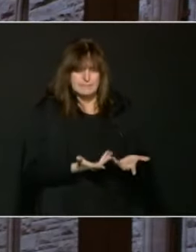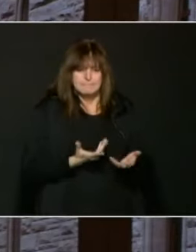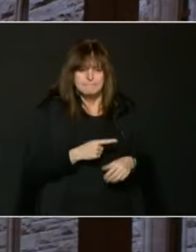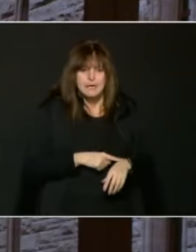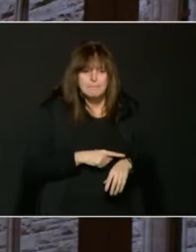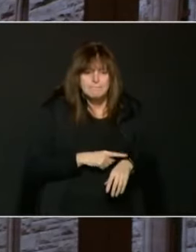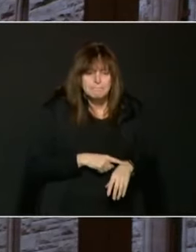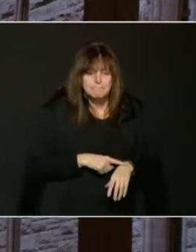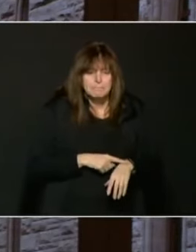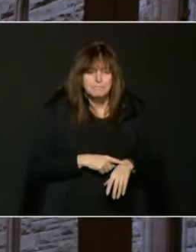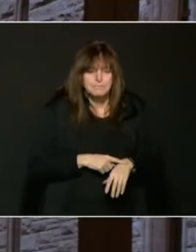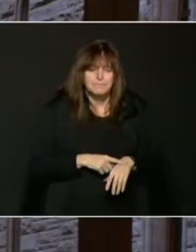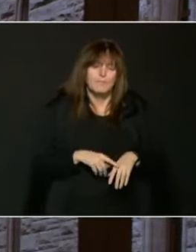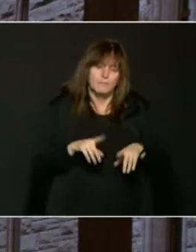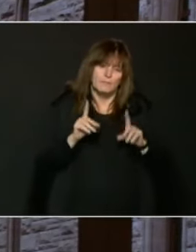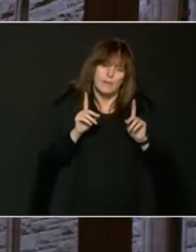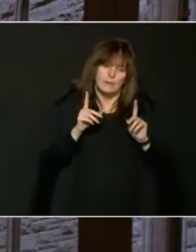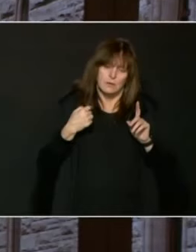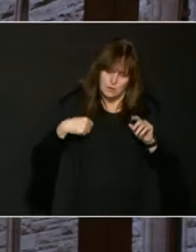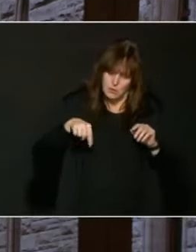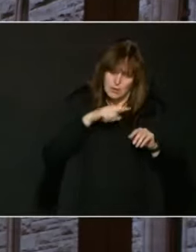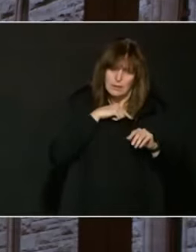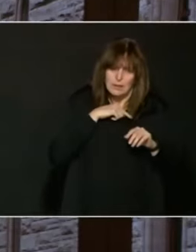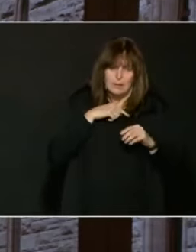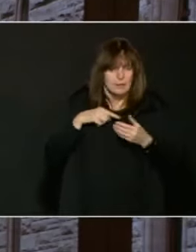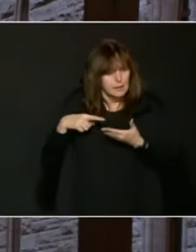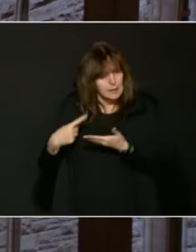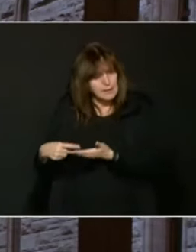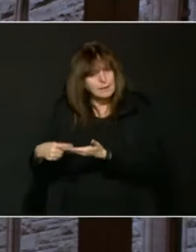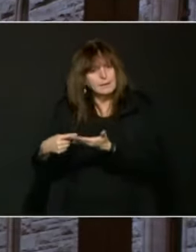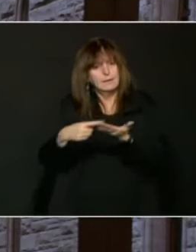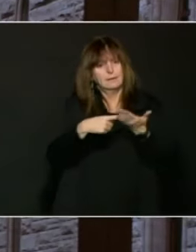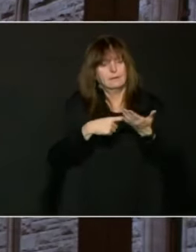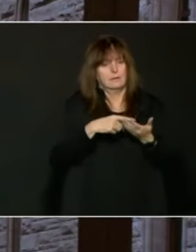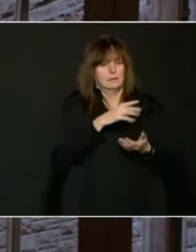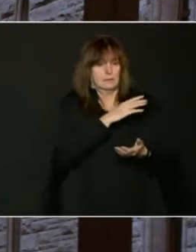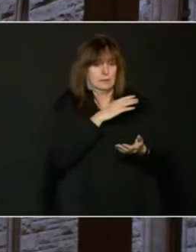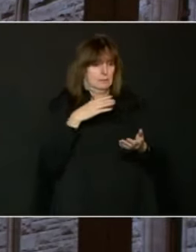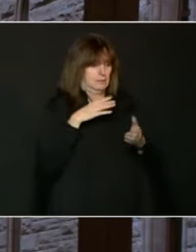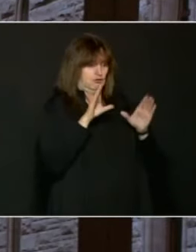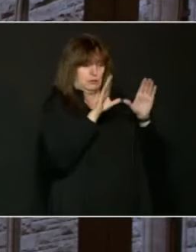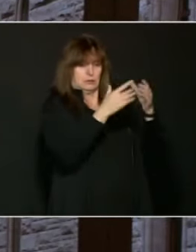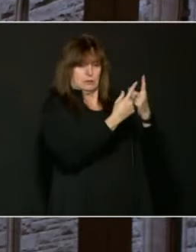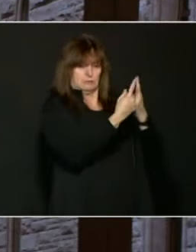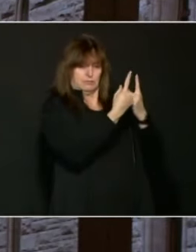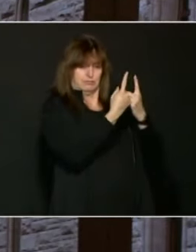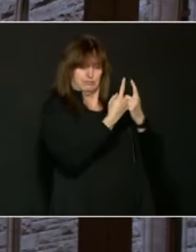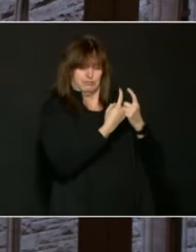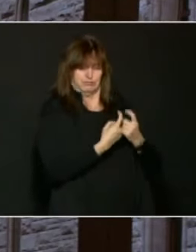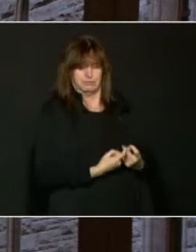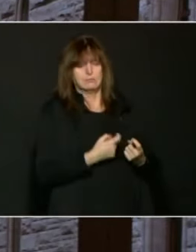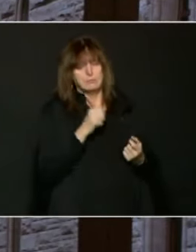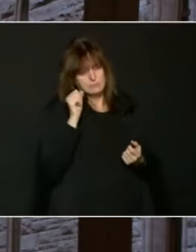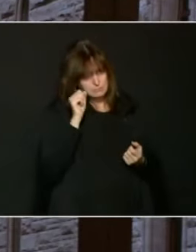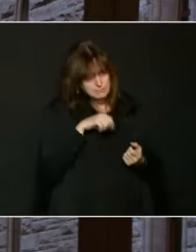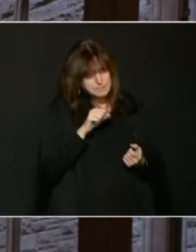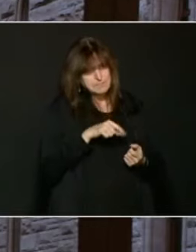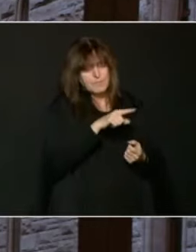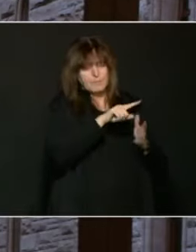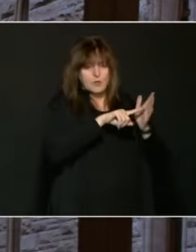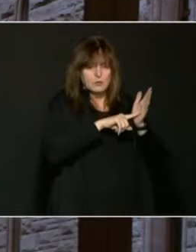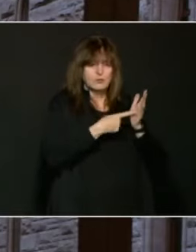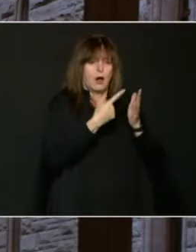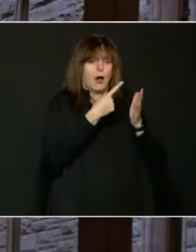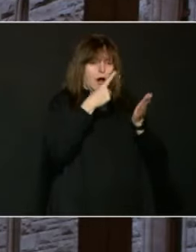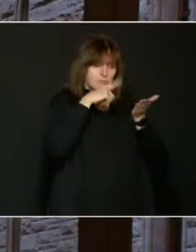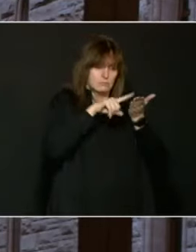discussion. Some of those things that started with the commission, I think there's going to be good discussions on that, because in the end, we